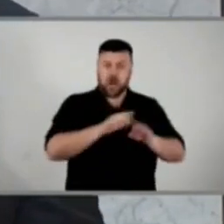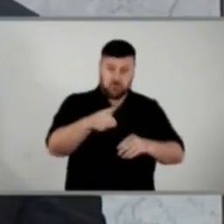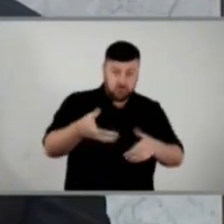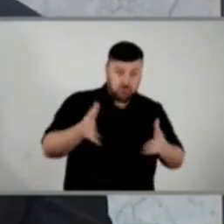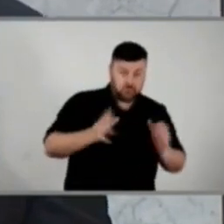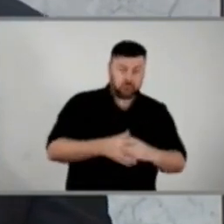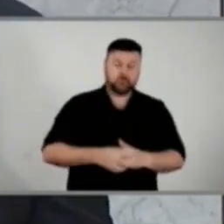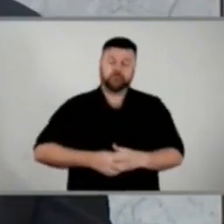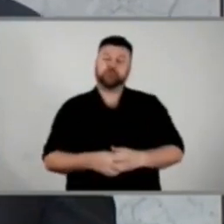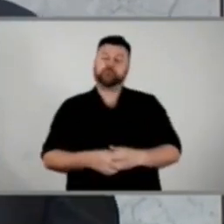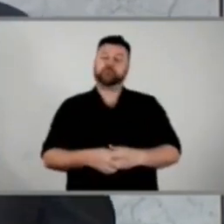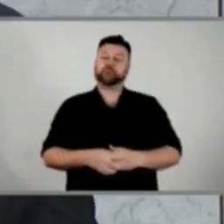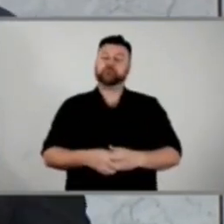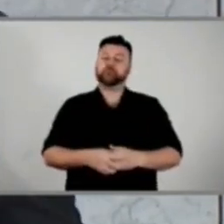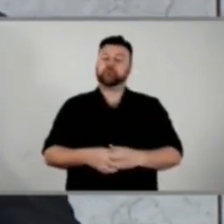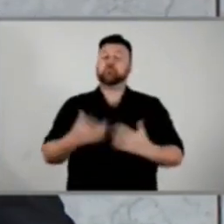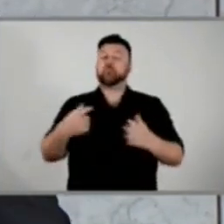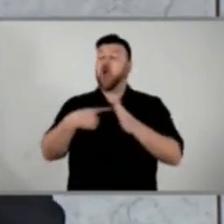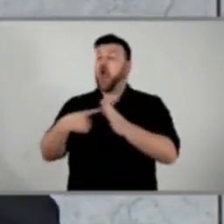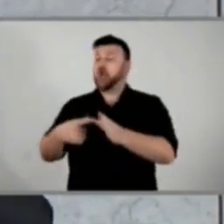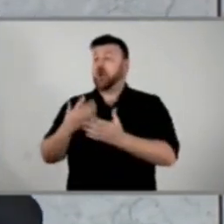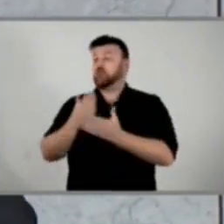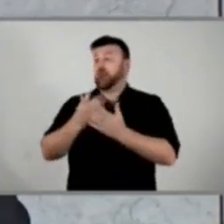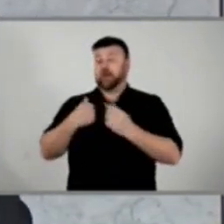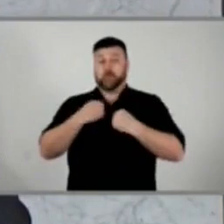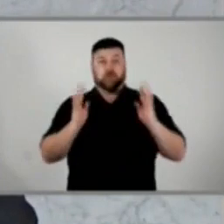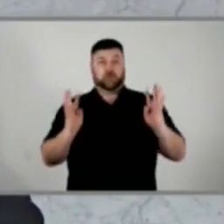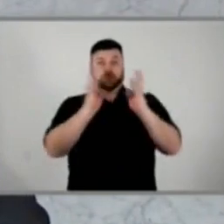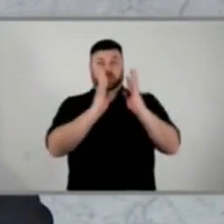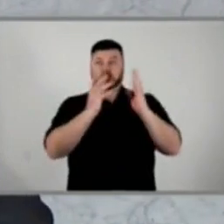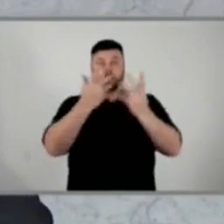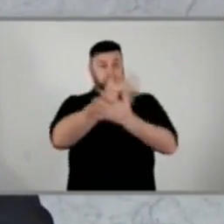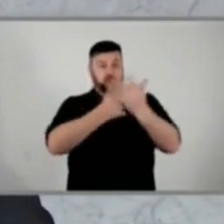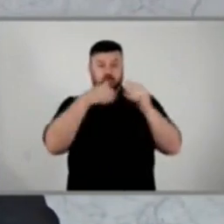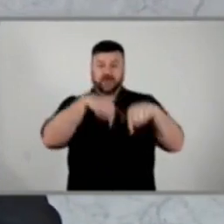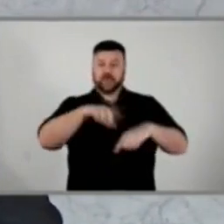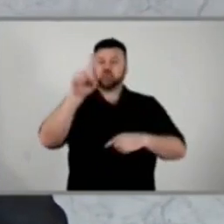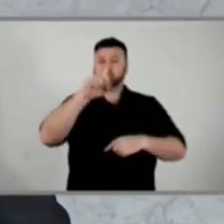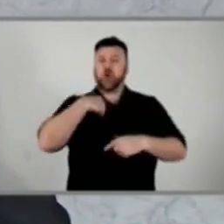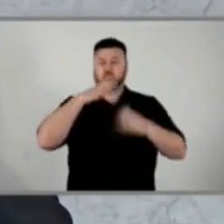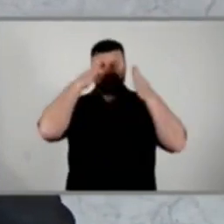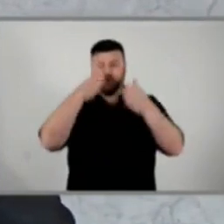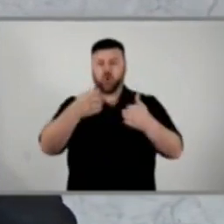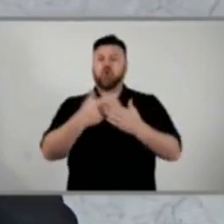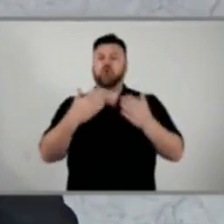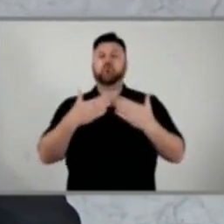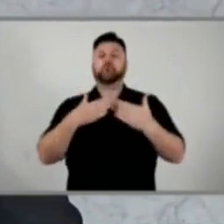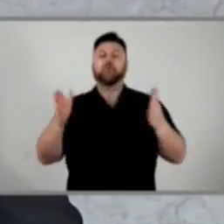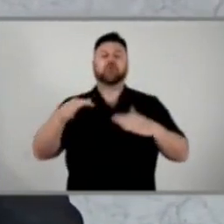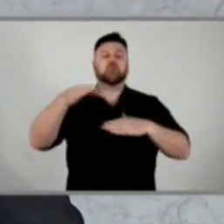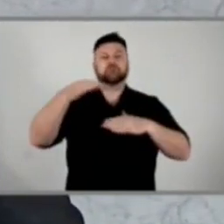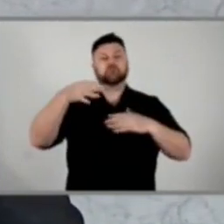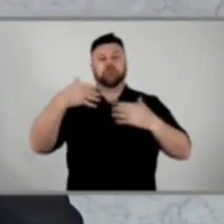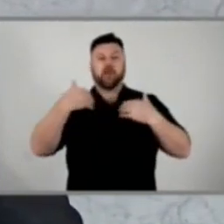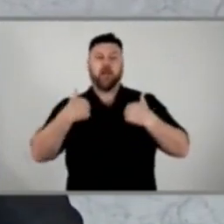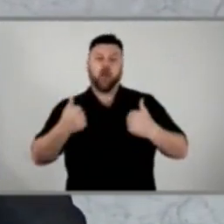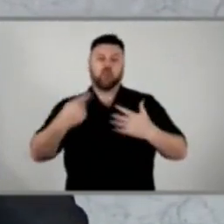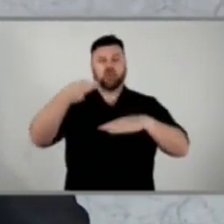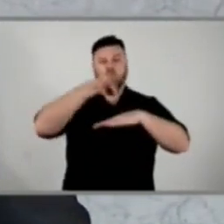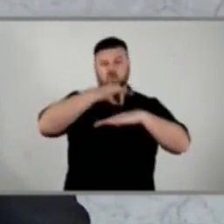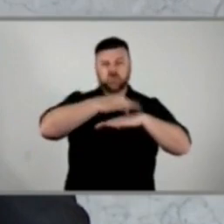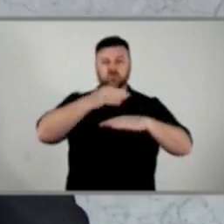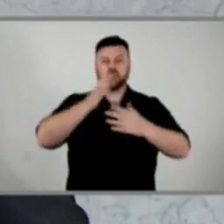the discussion, I think, was moving more towards the public health capability to ensure that you wouldn't